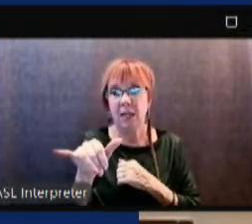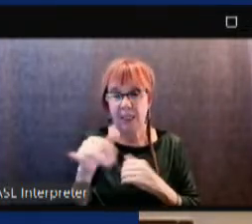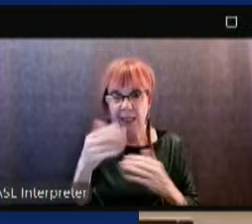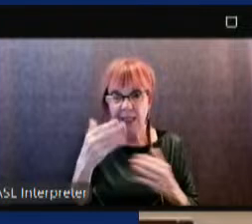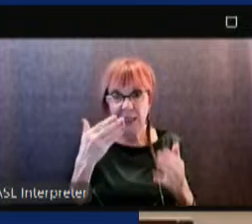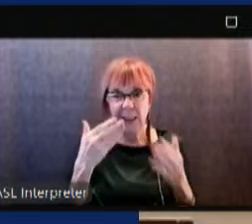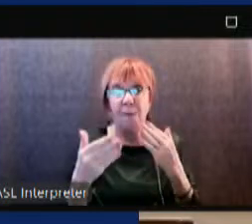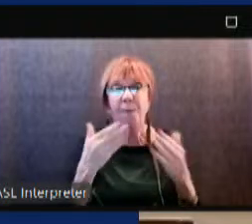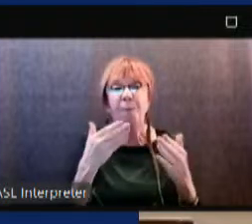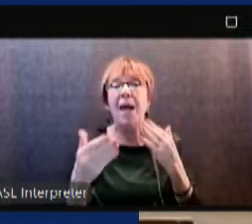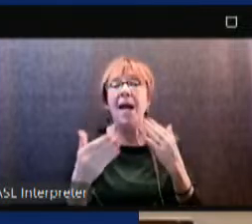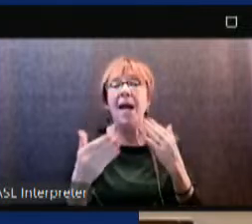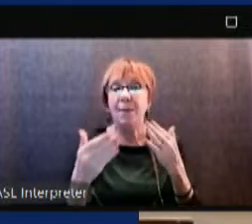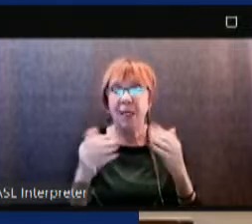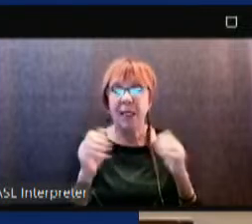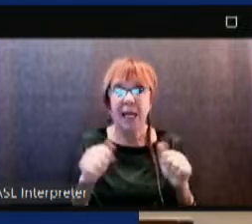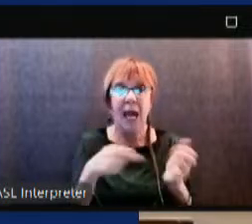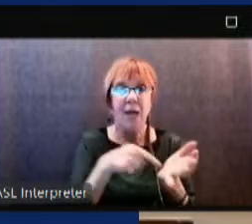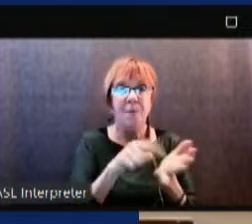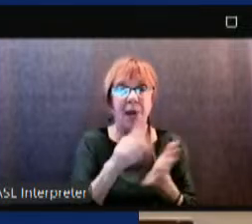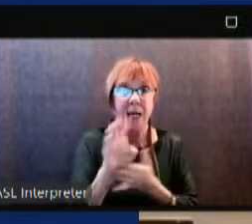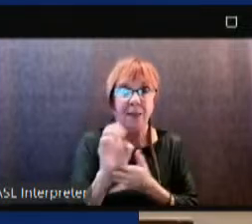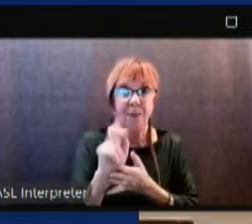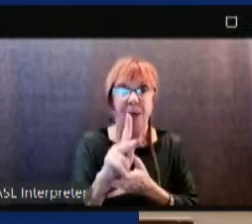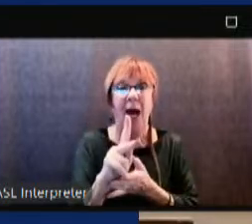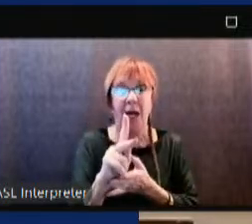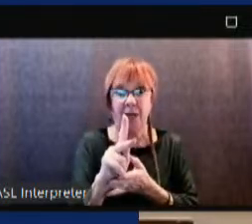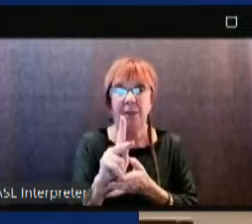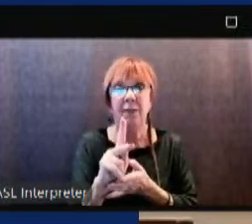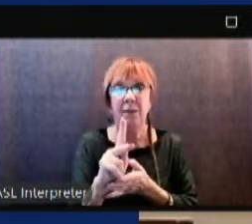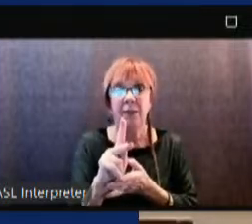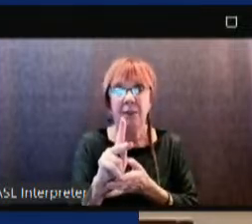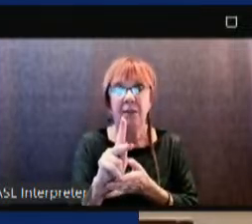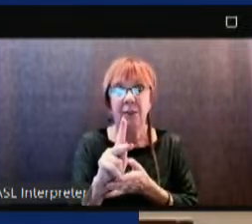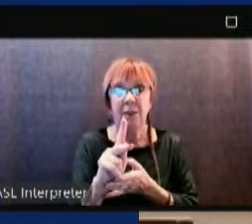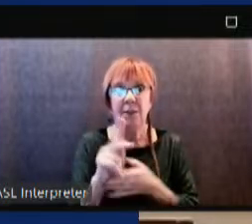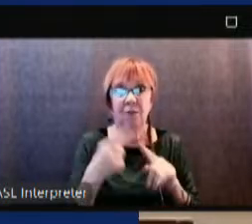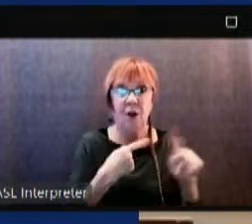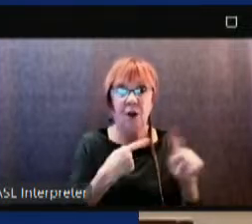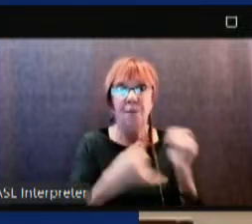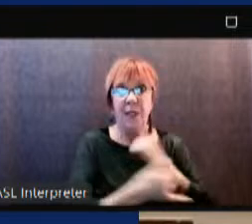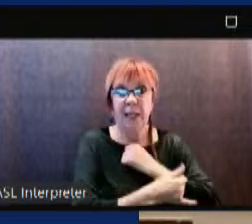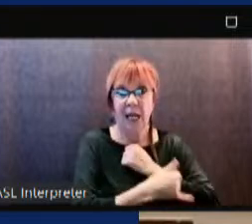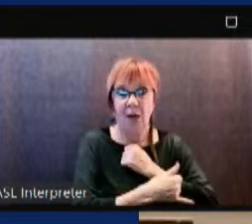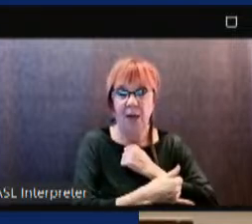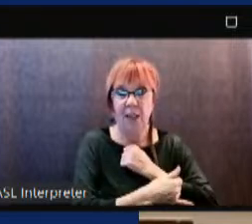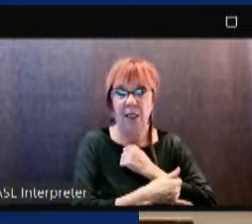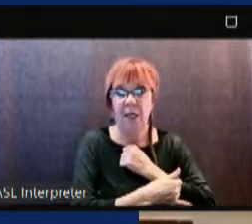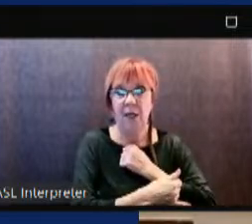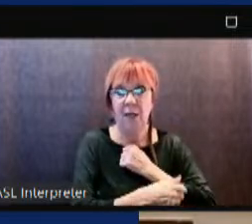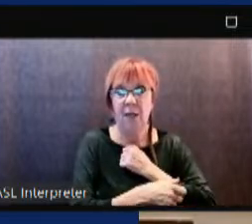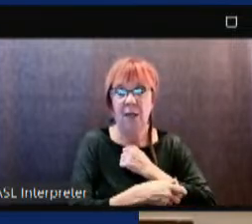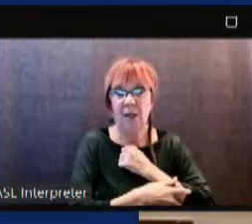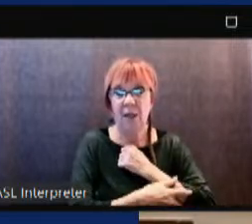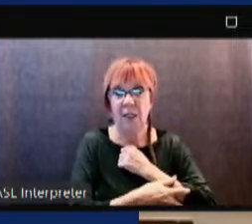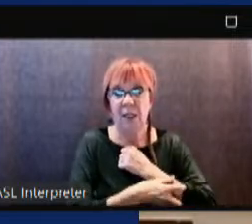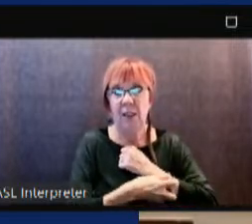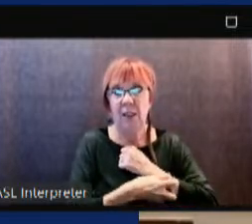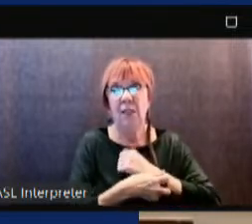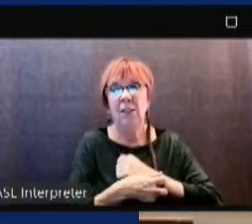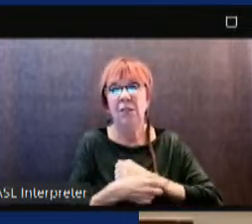potentially reimbursable opportunity for the county. So while Kira's statement is